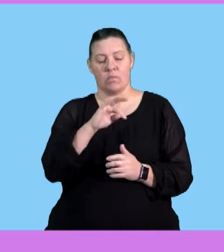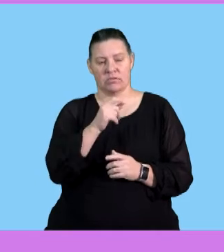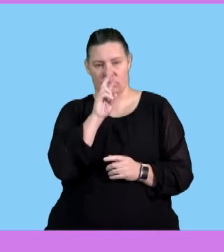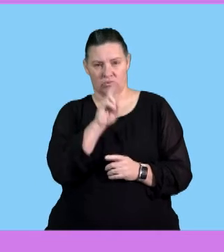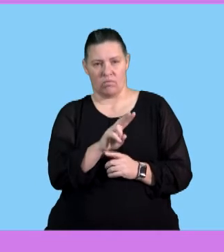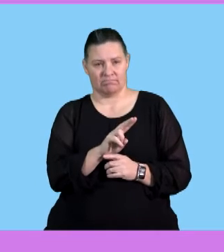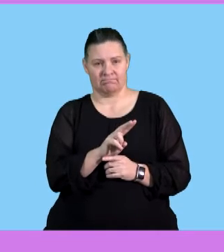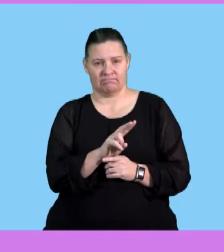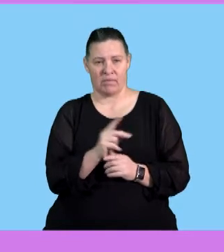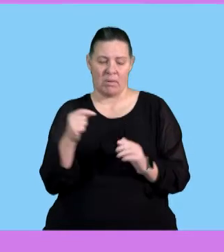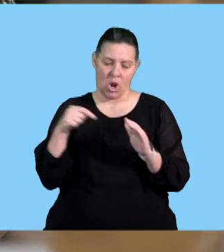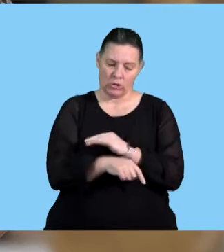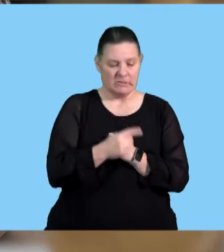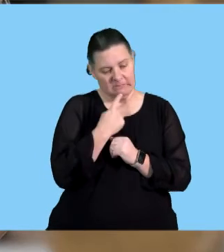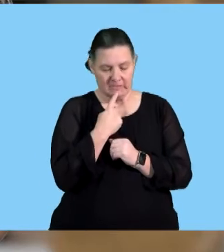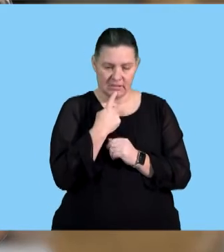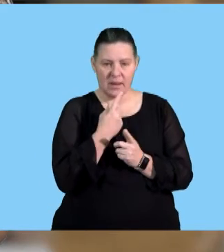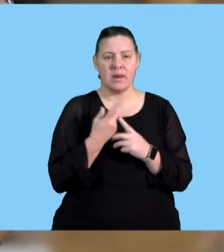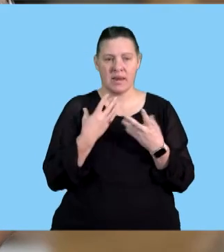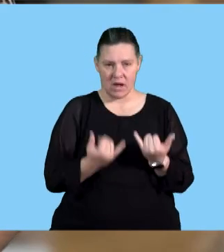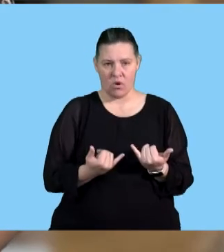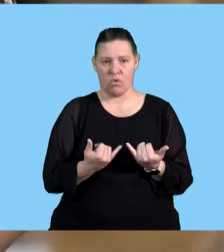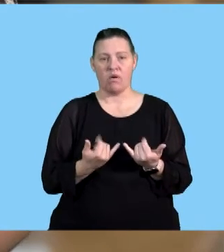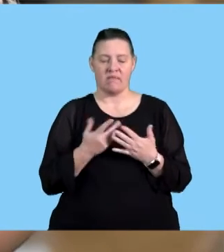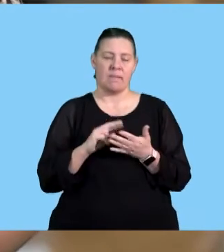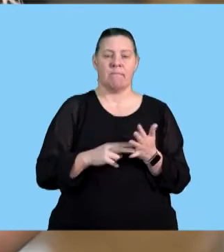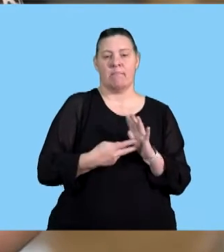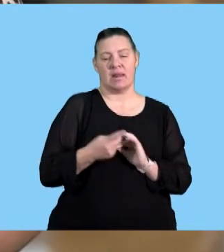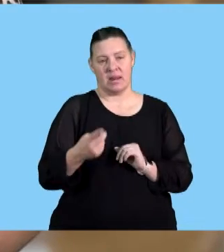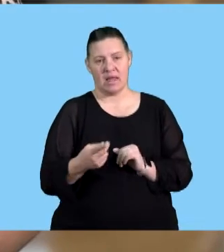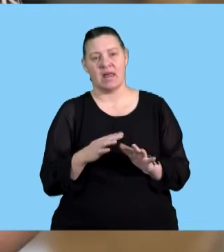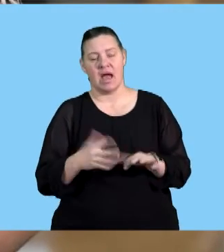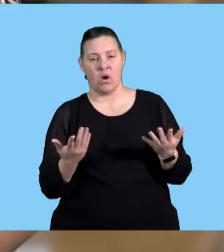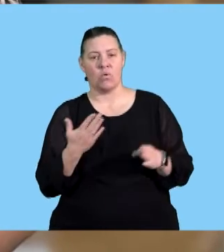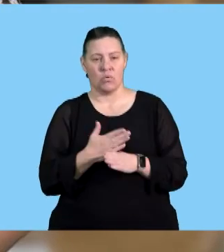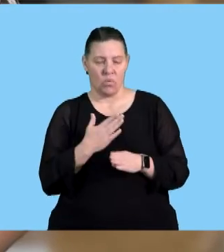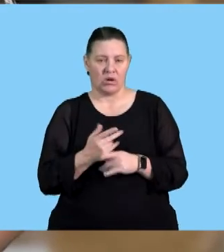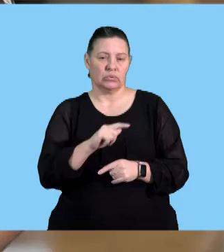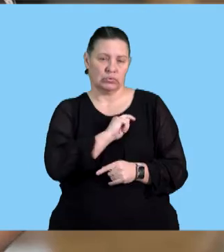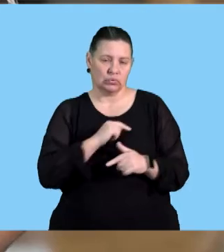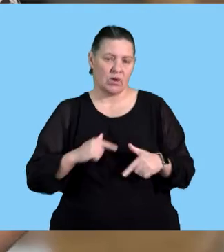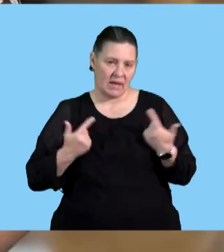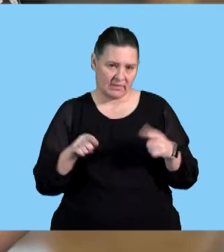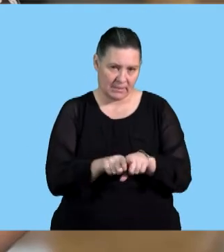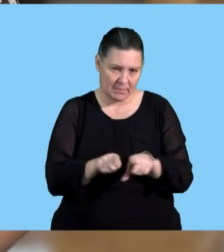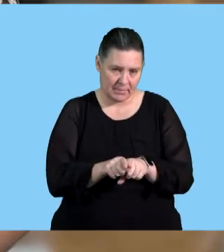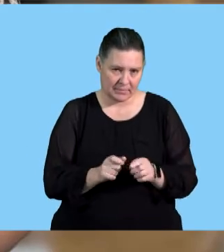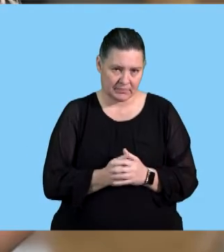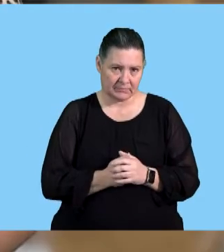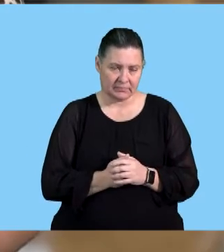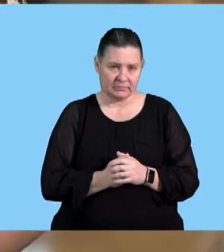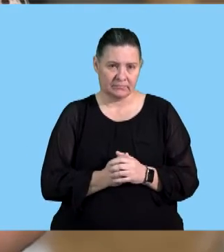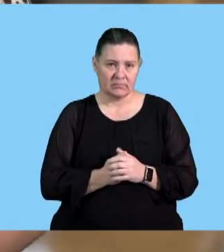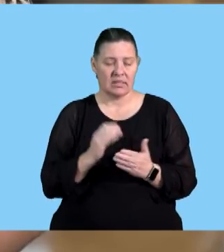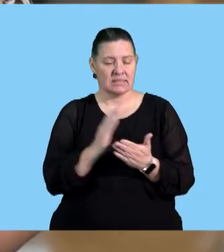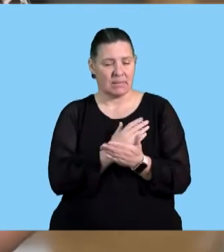is Nomsa saw that she's making a loss and now she's making a plan, and that is how it works in real life